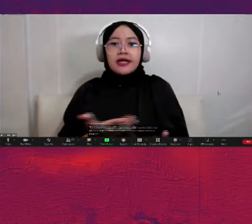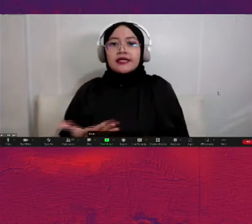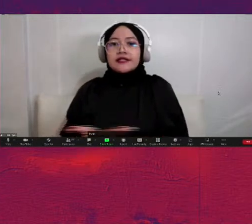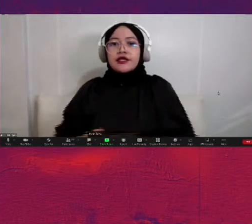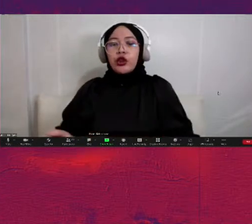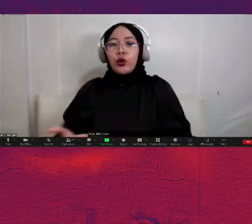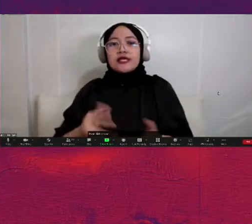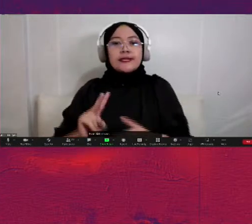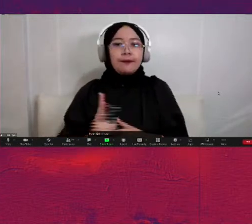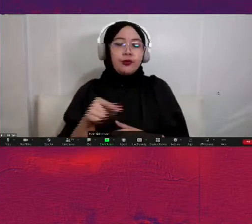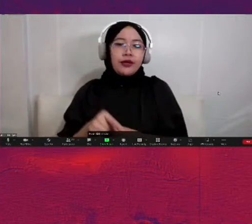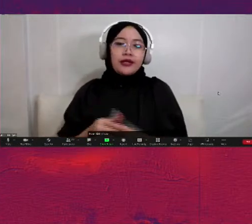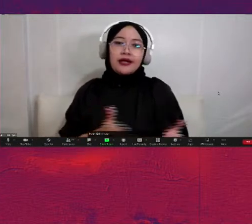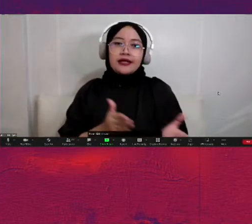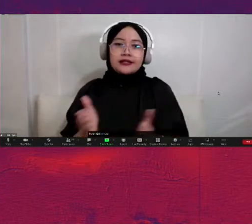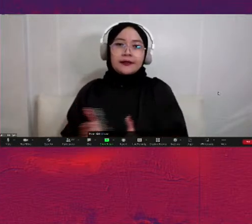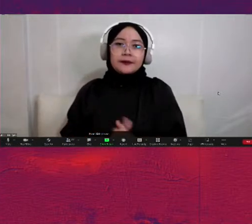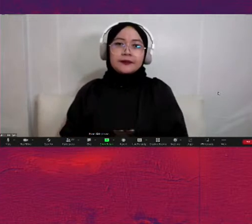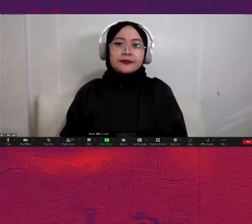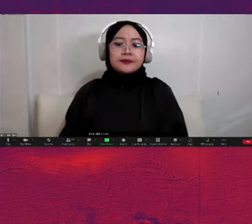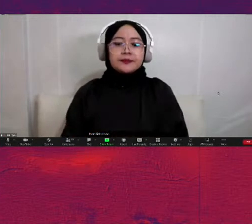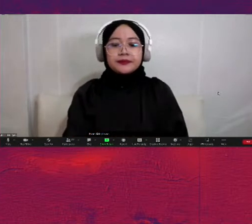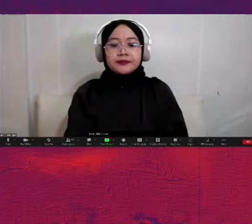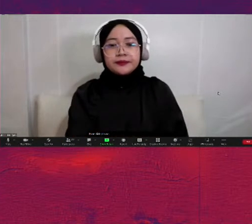Next slide, please.